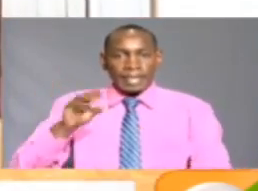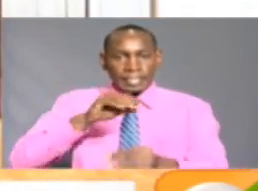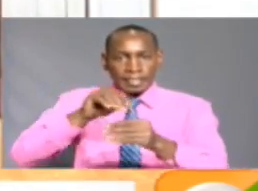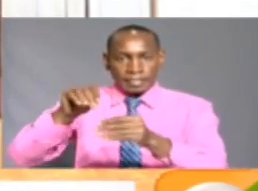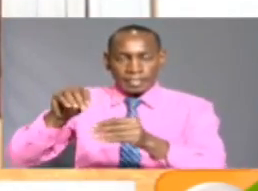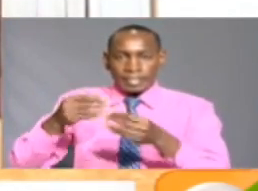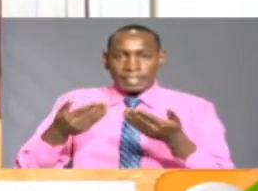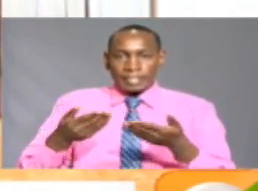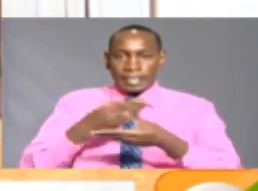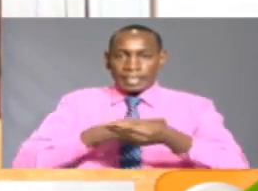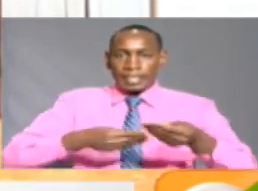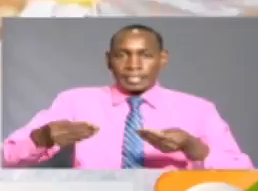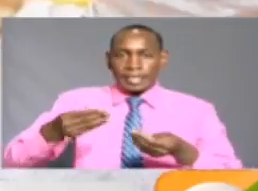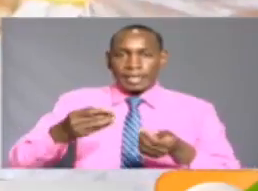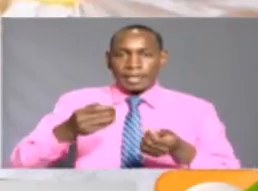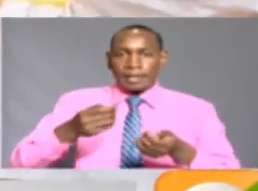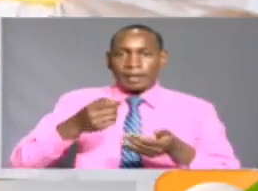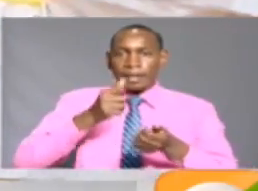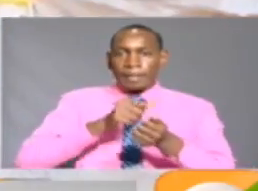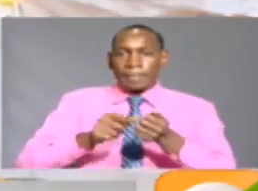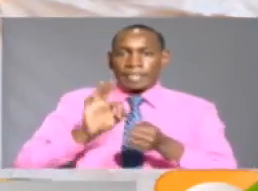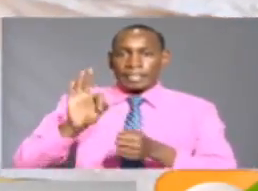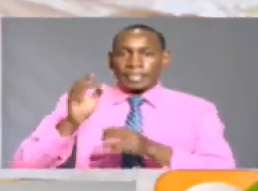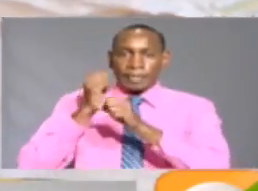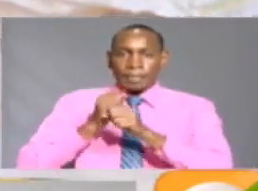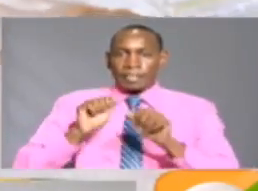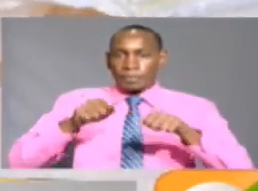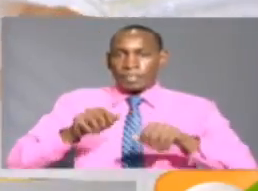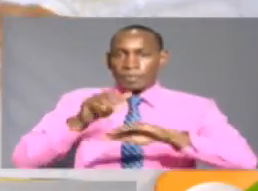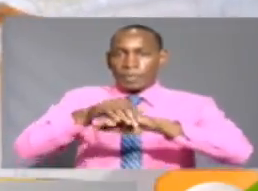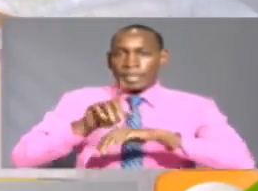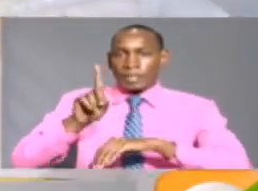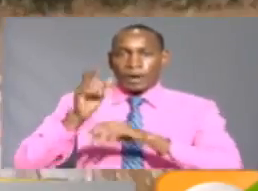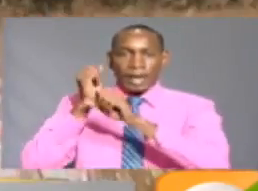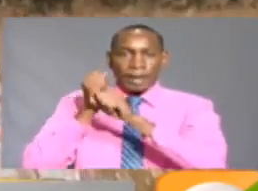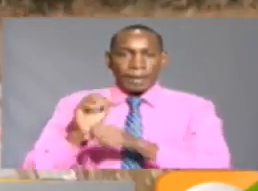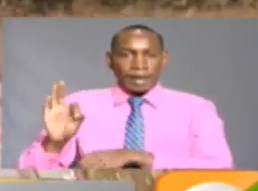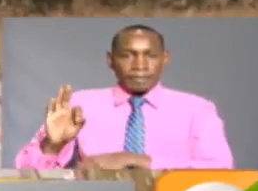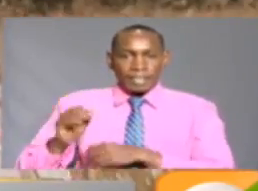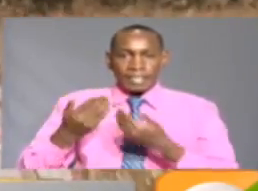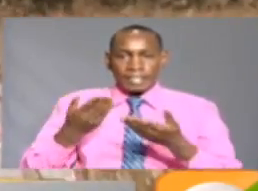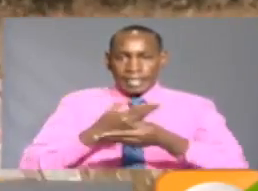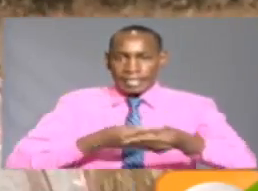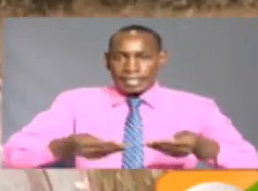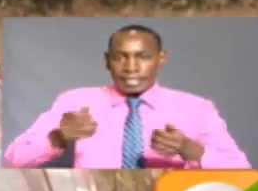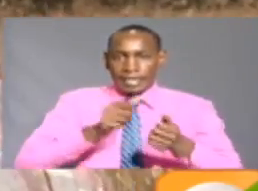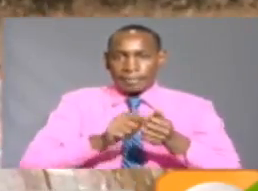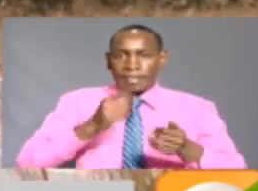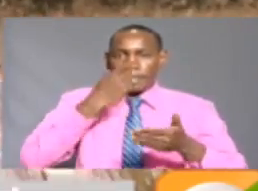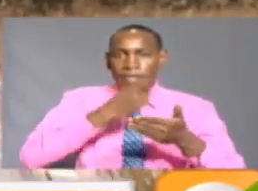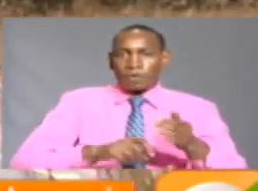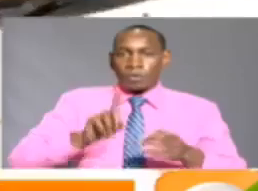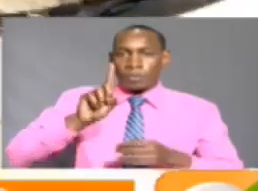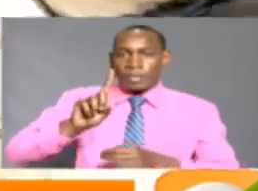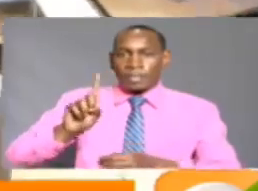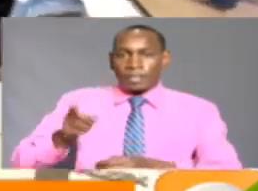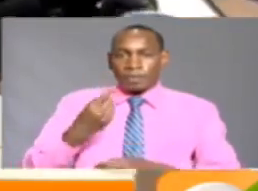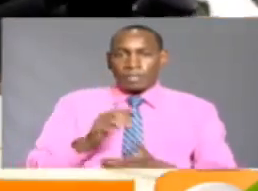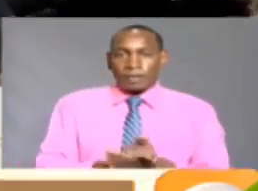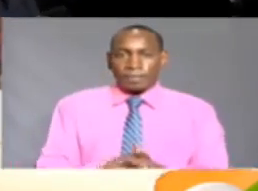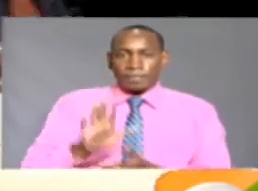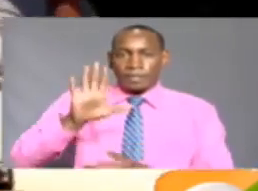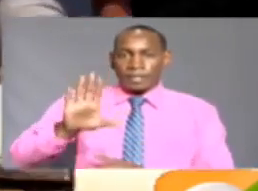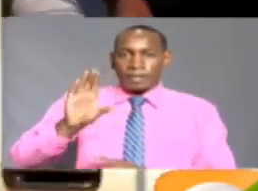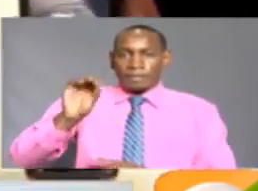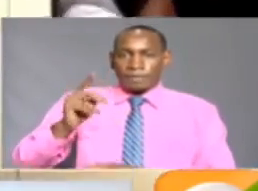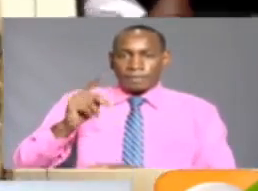tunauza mahindi kunia tatu ndio tupate mbolea kunia moja. Na saizi tunauza mahindi kwa shilingi 1000 kwa ground. A 50